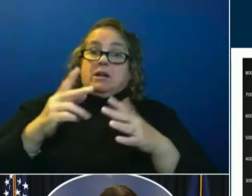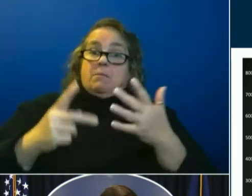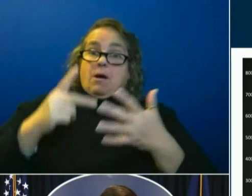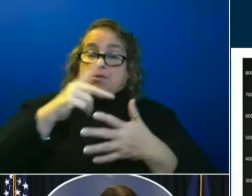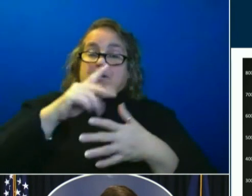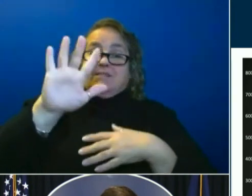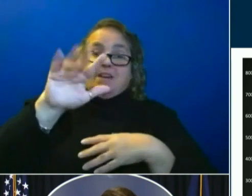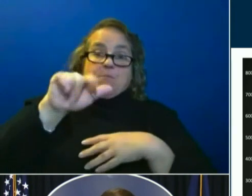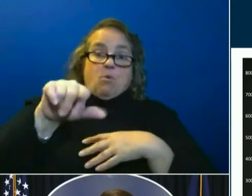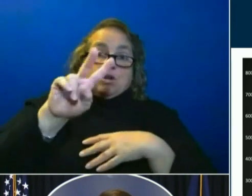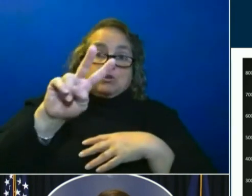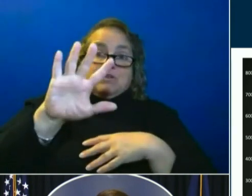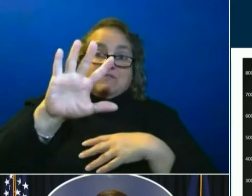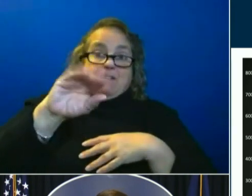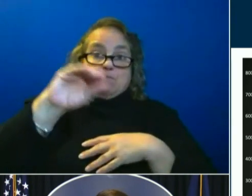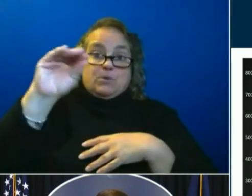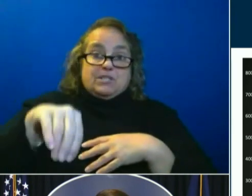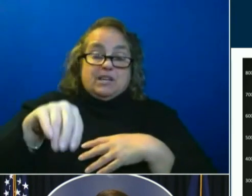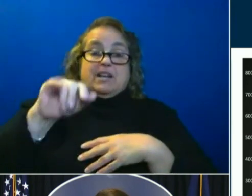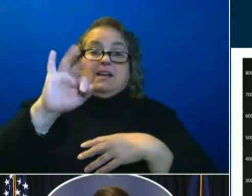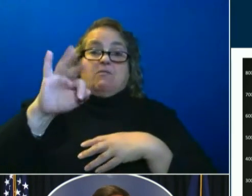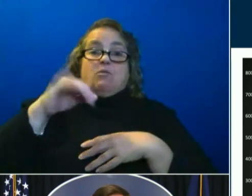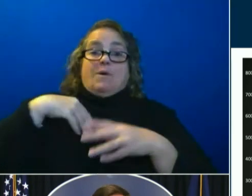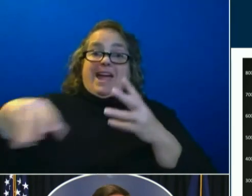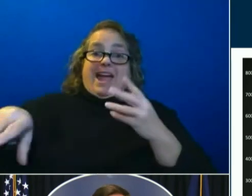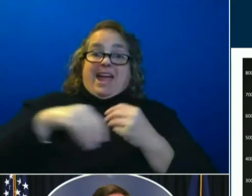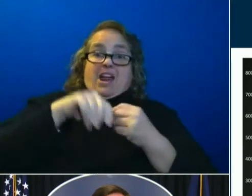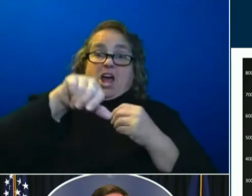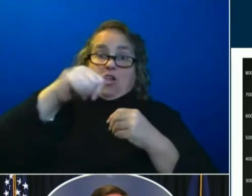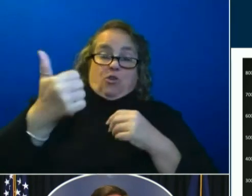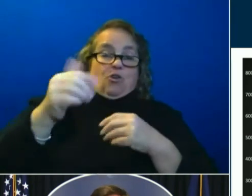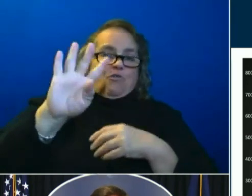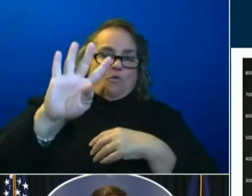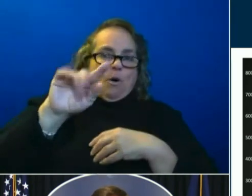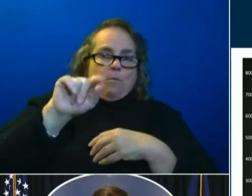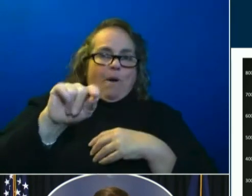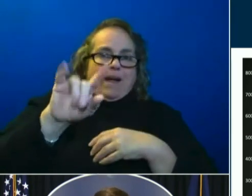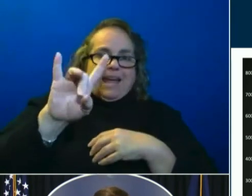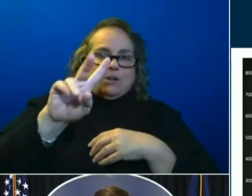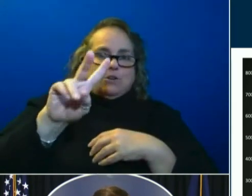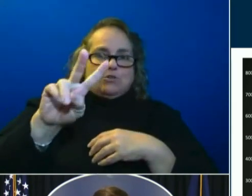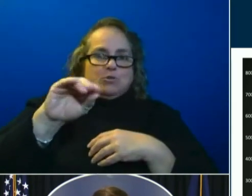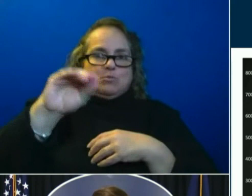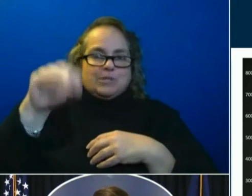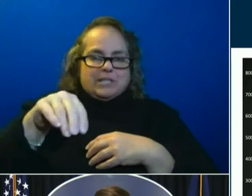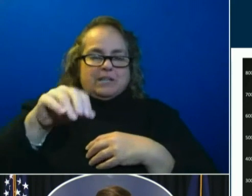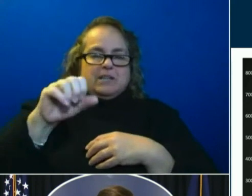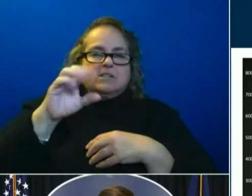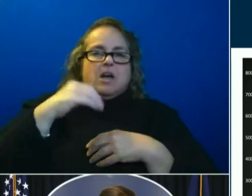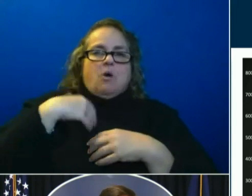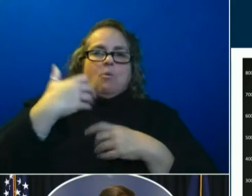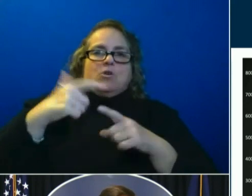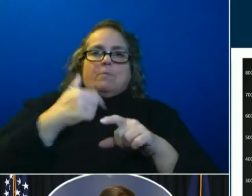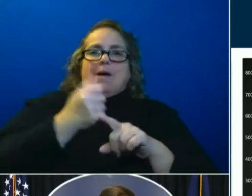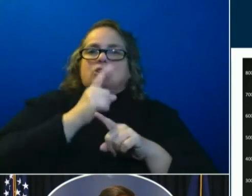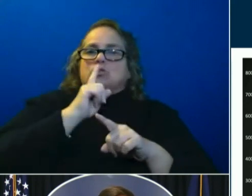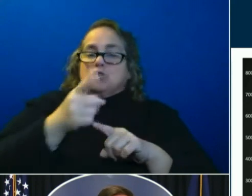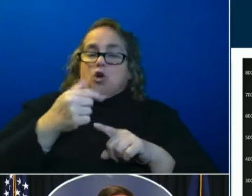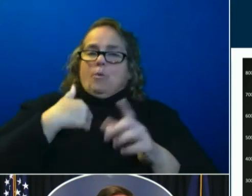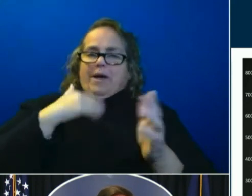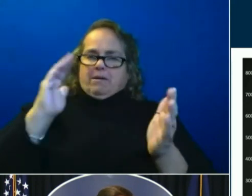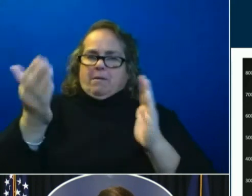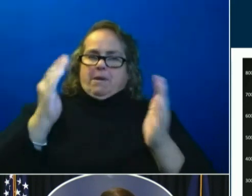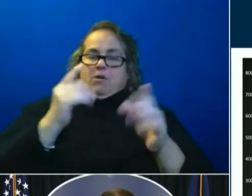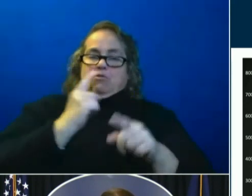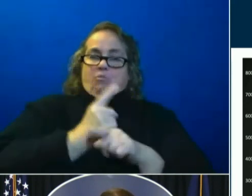the other back in, it'd be 4.82%. So I want to make sure that we can compare apples to apples this week to last week. If we use